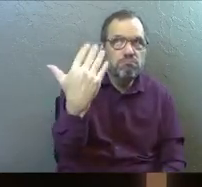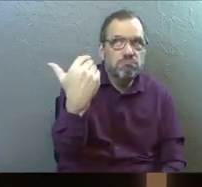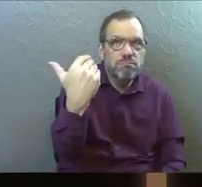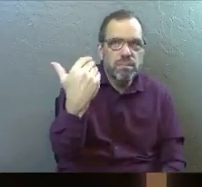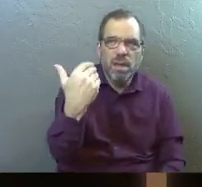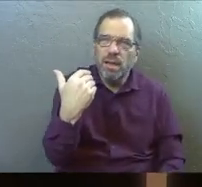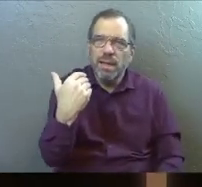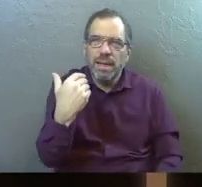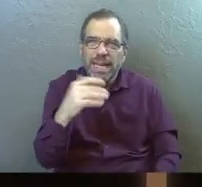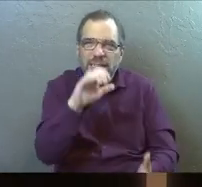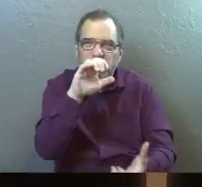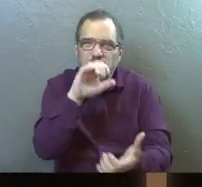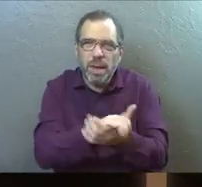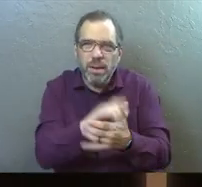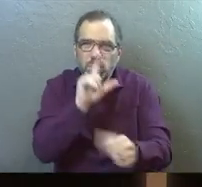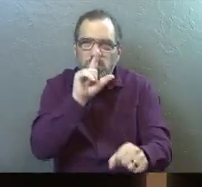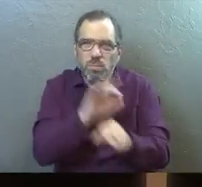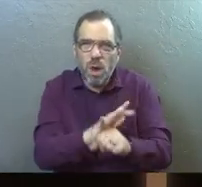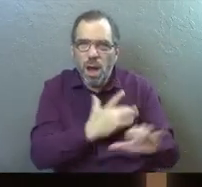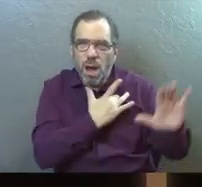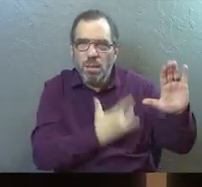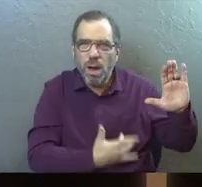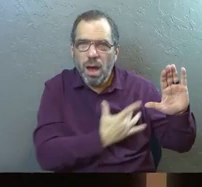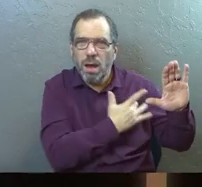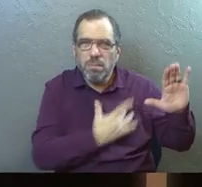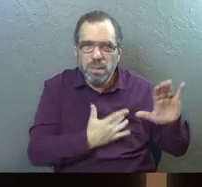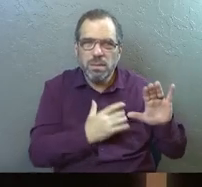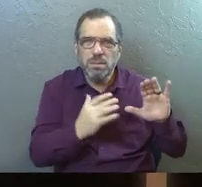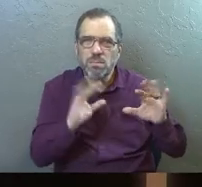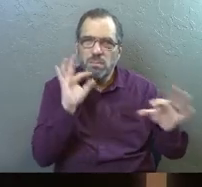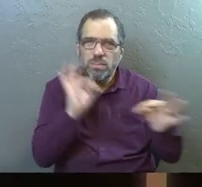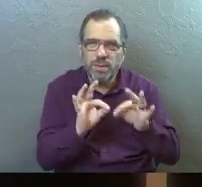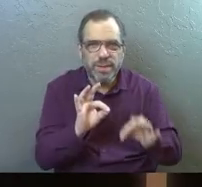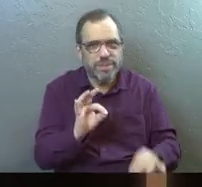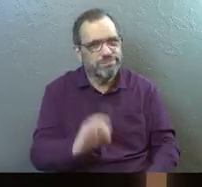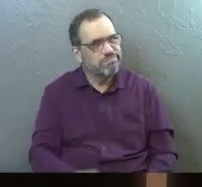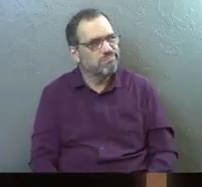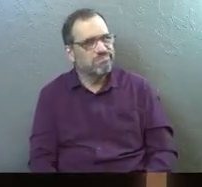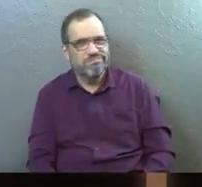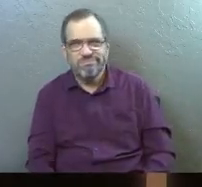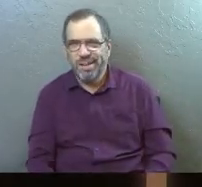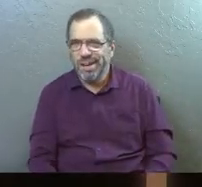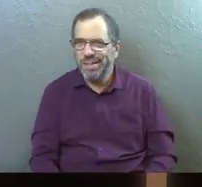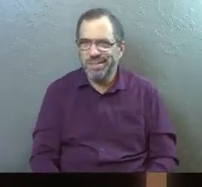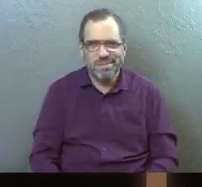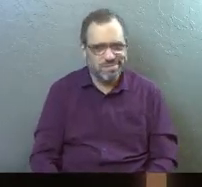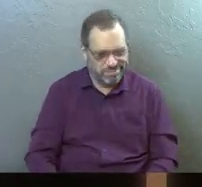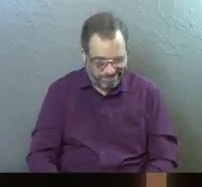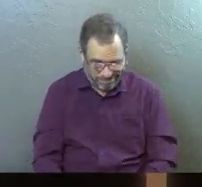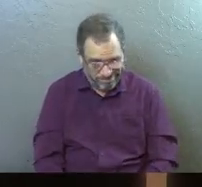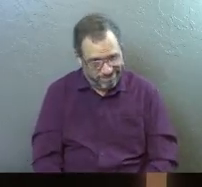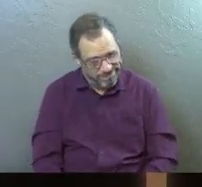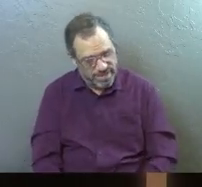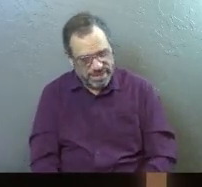Is marriage a guarantee that nothing will ever go wrong? No. Yeah, right?